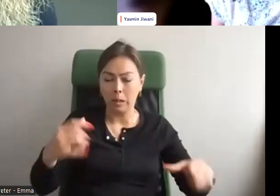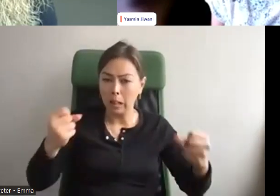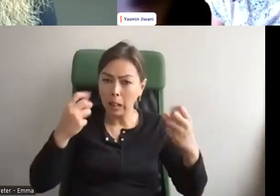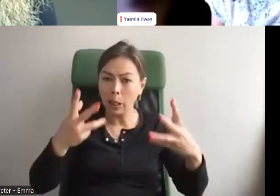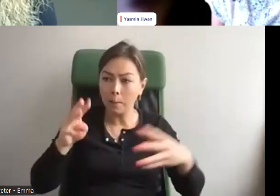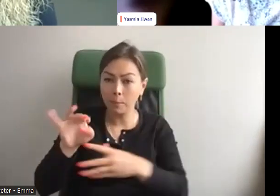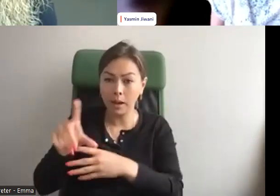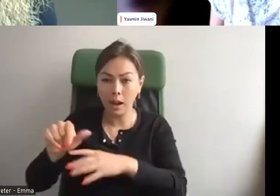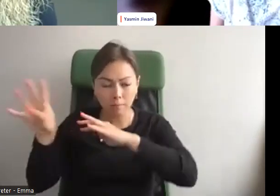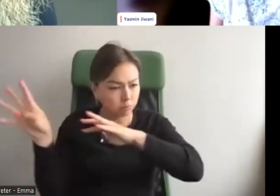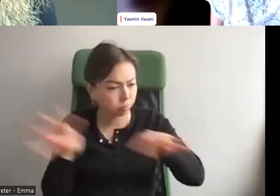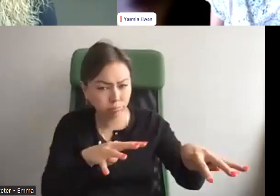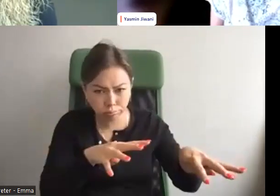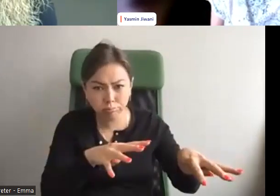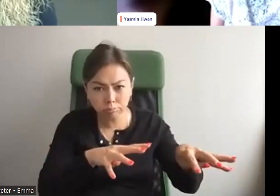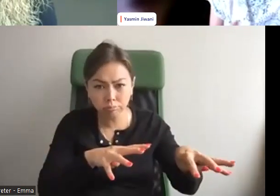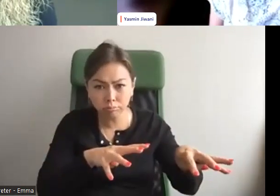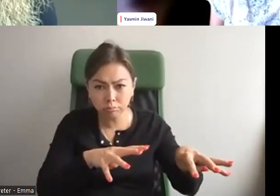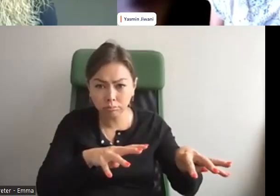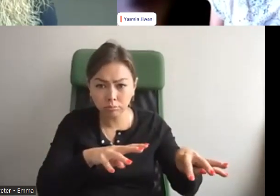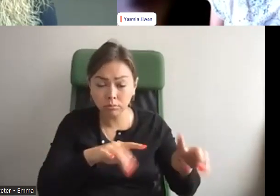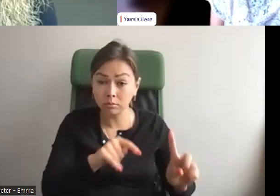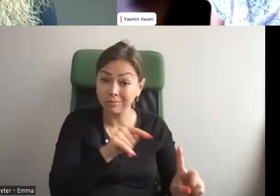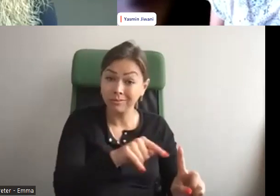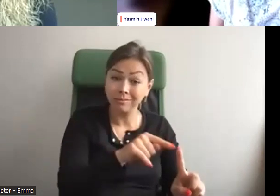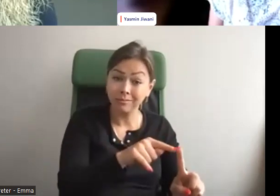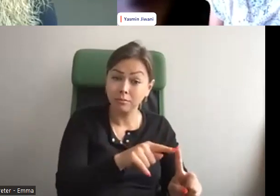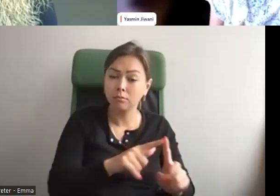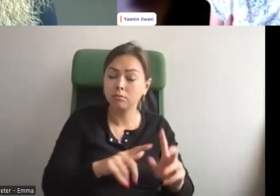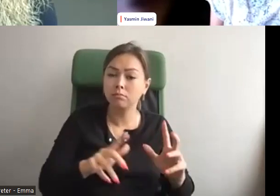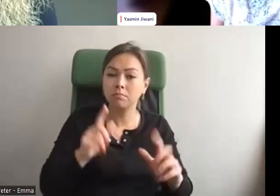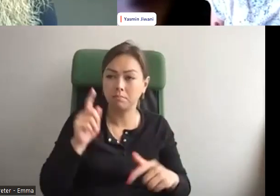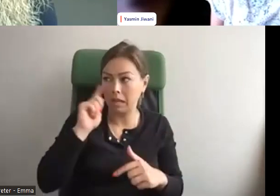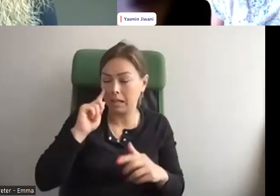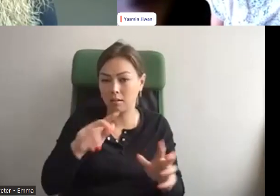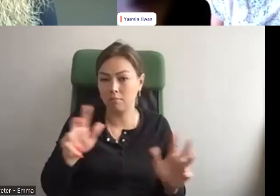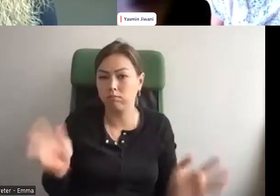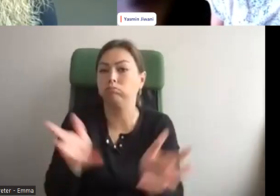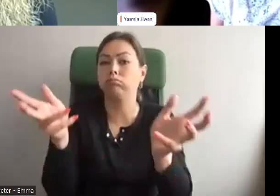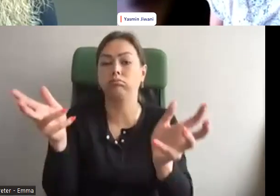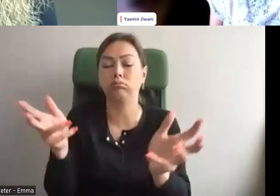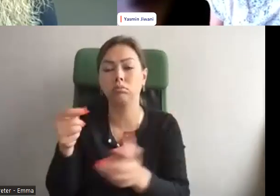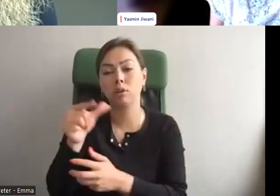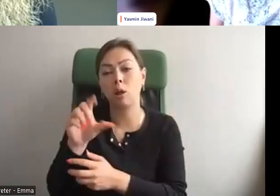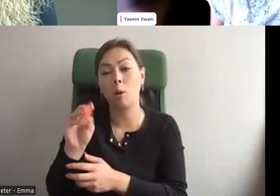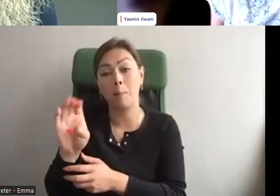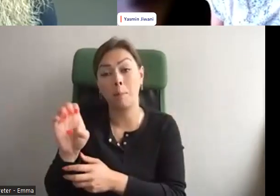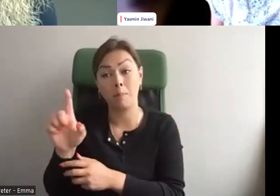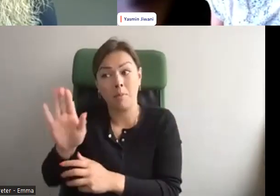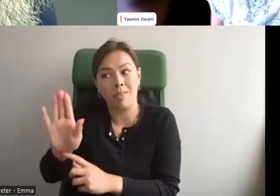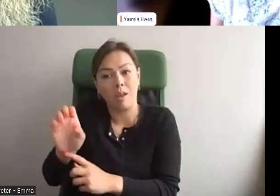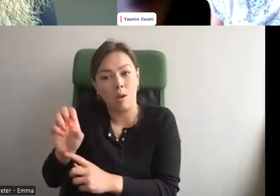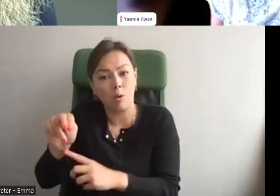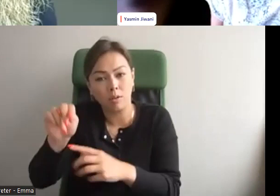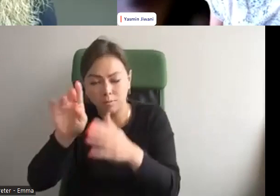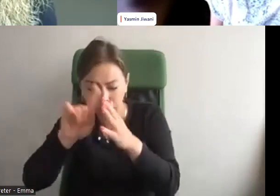media attention to this. And I think that it propelled, in fact, the Globe's own investigation, which was